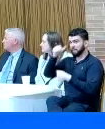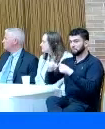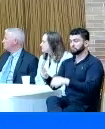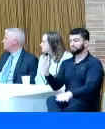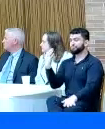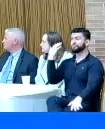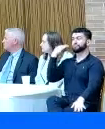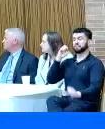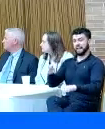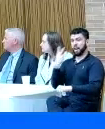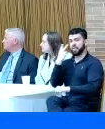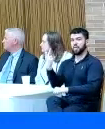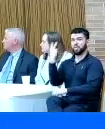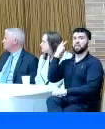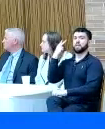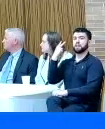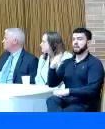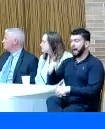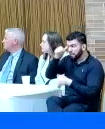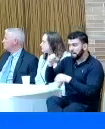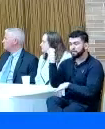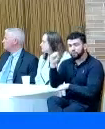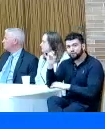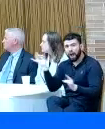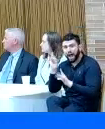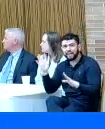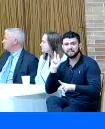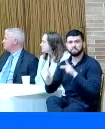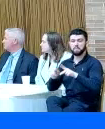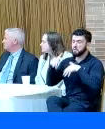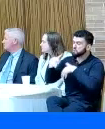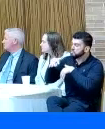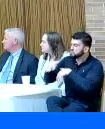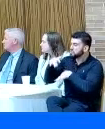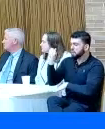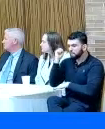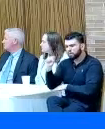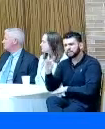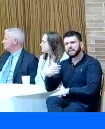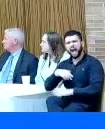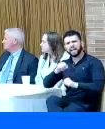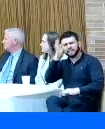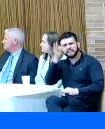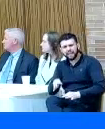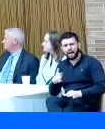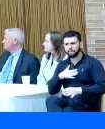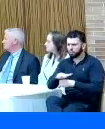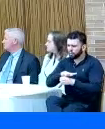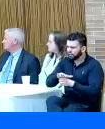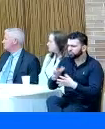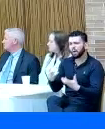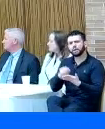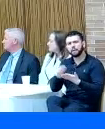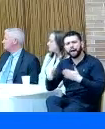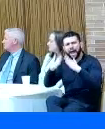1968 I remember the riots I remember people protesting to live where they wanted to live I remember